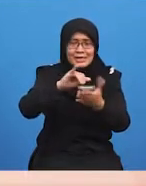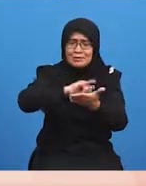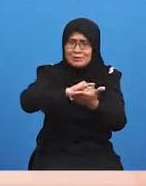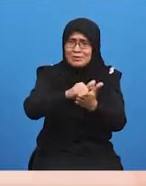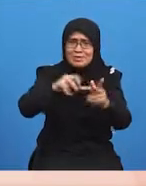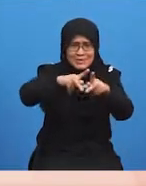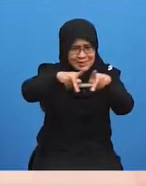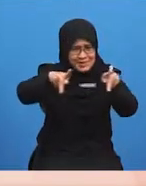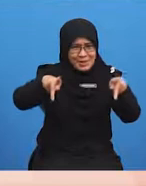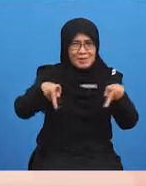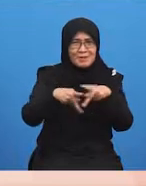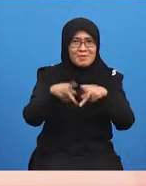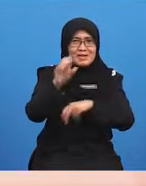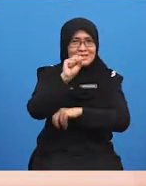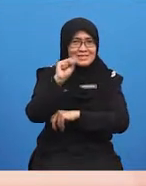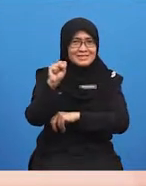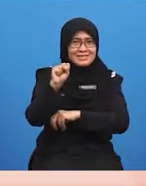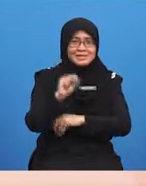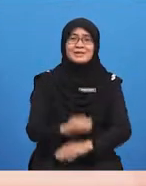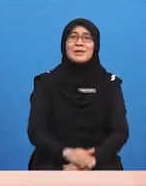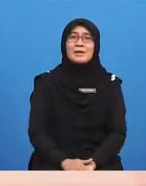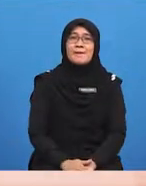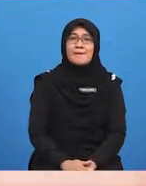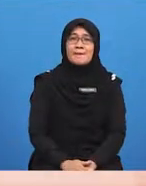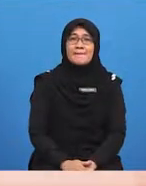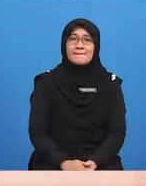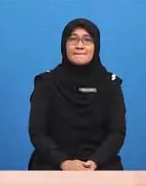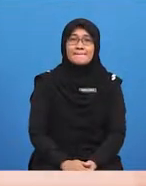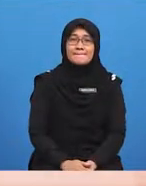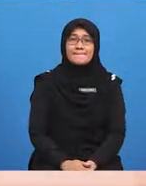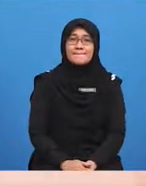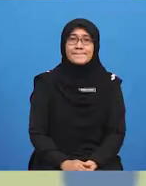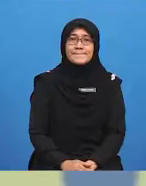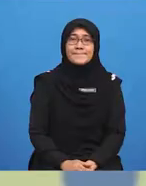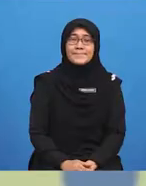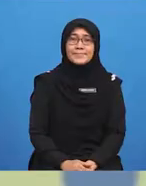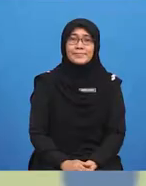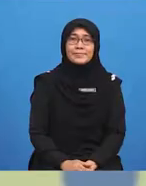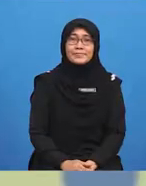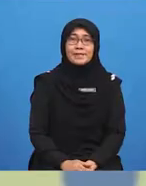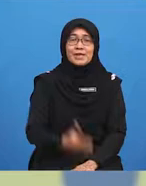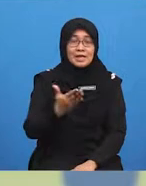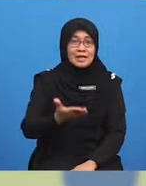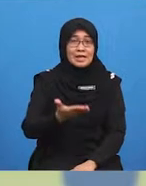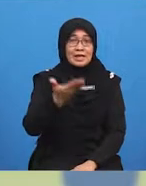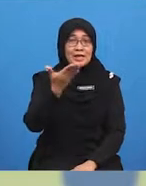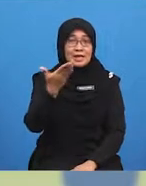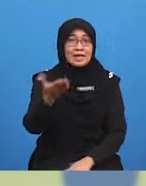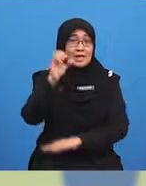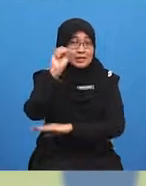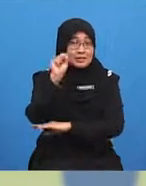Now, boys and girls, remember, when you tell us, use